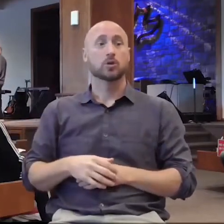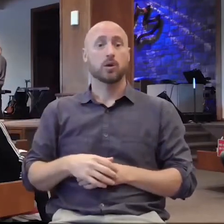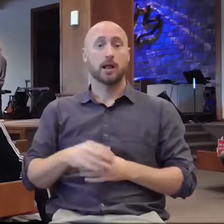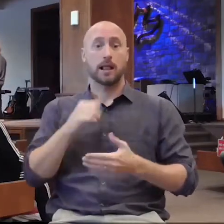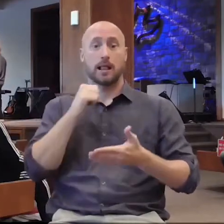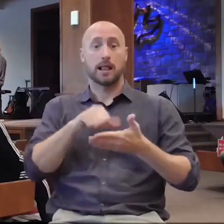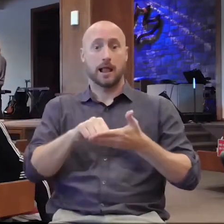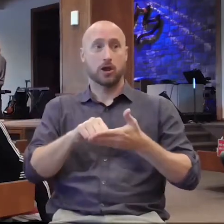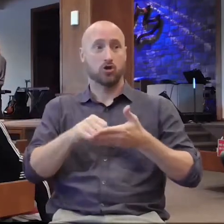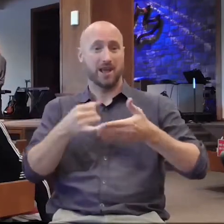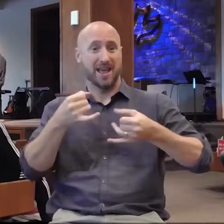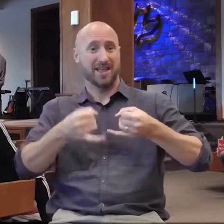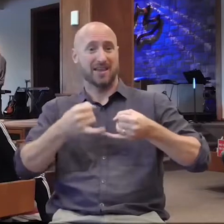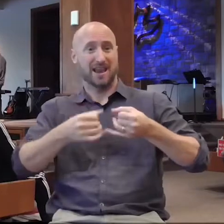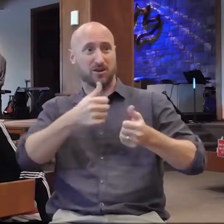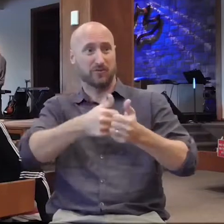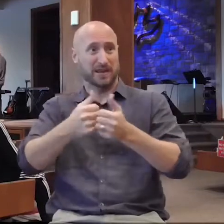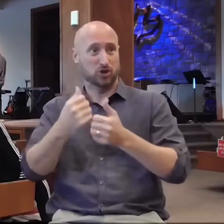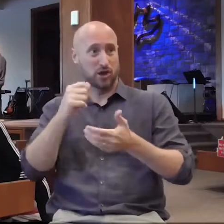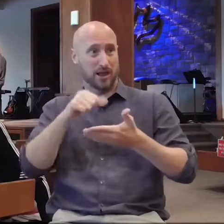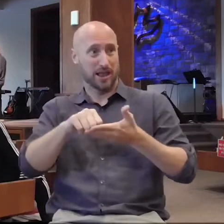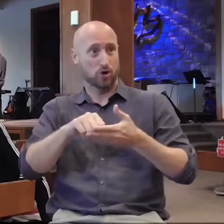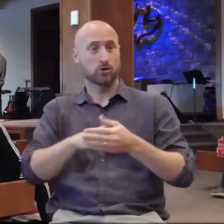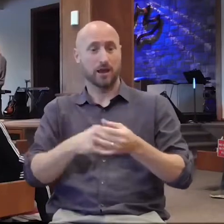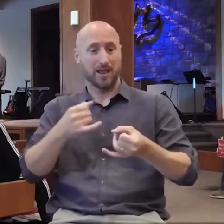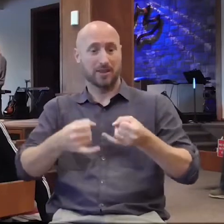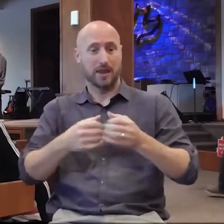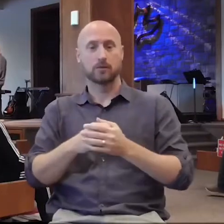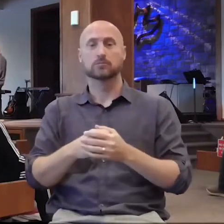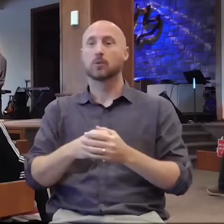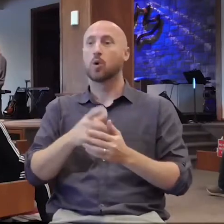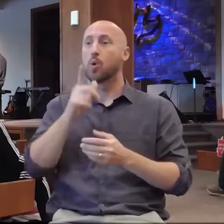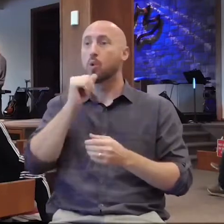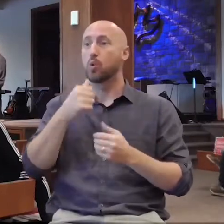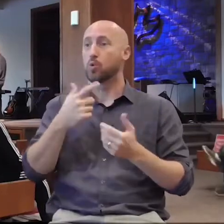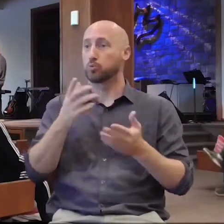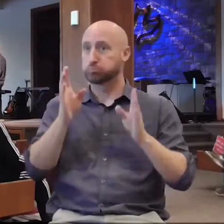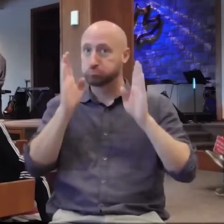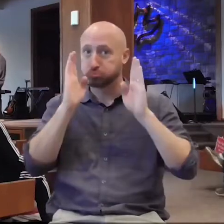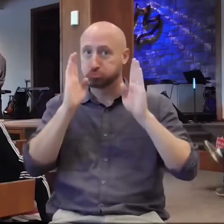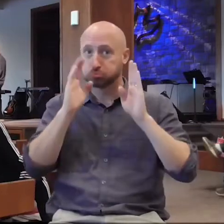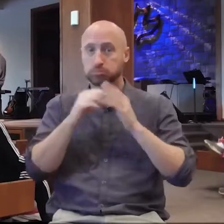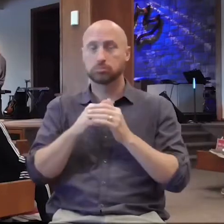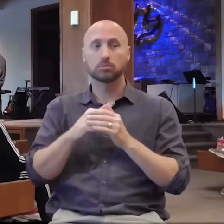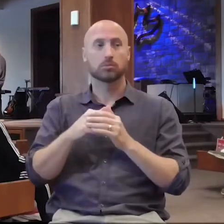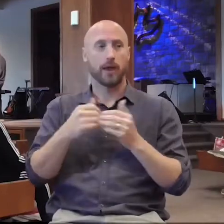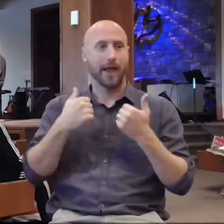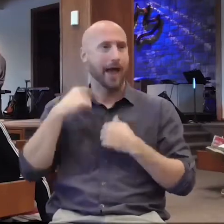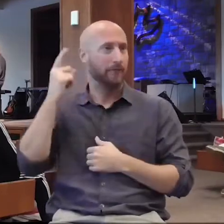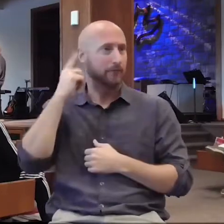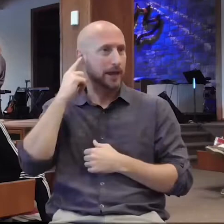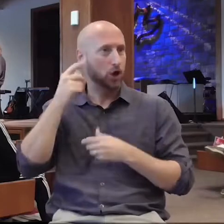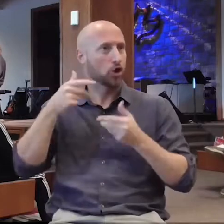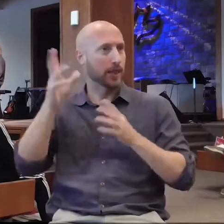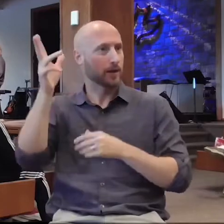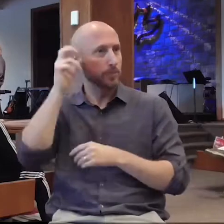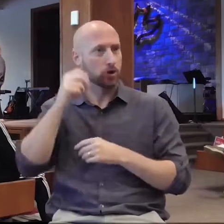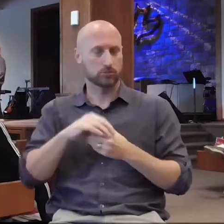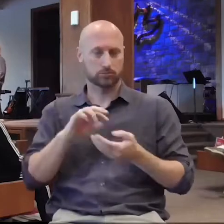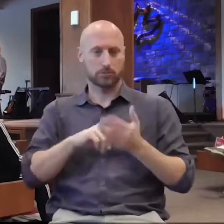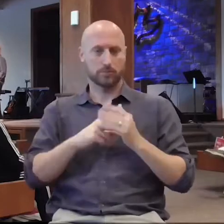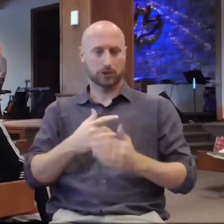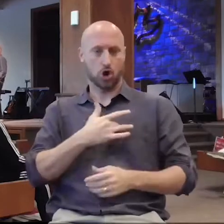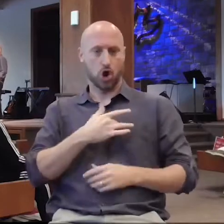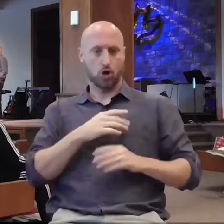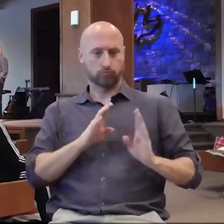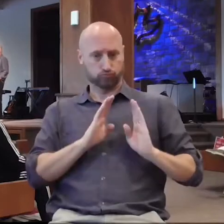says, let him who has an ear, that's singular, let him or her, the individual, who has an